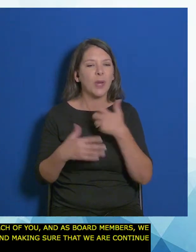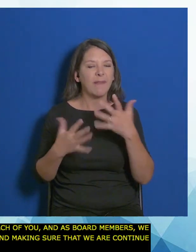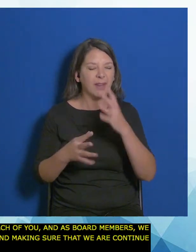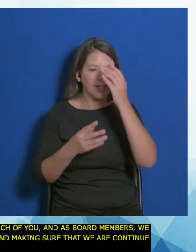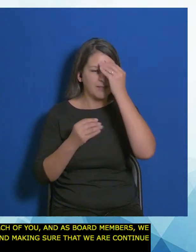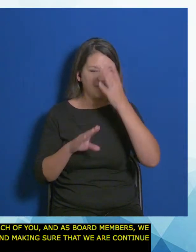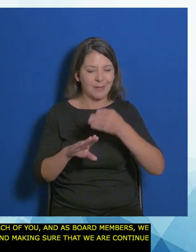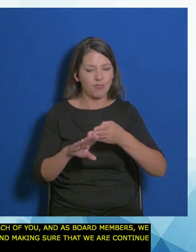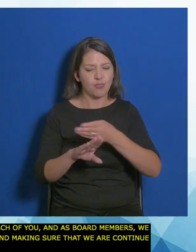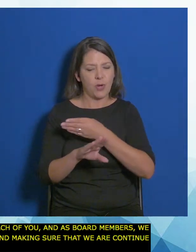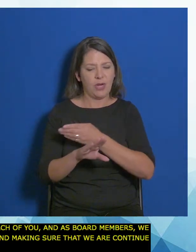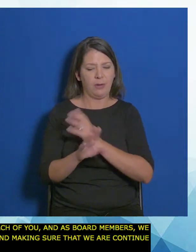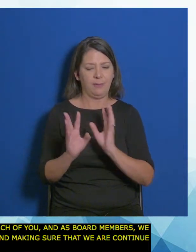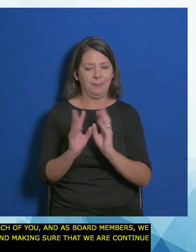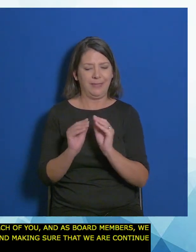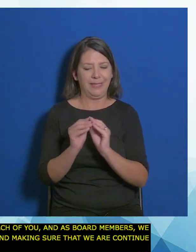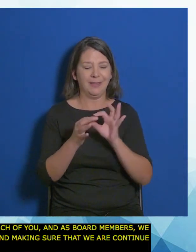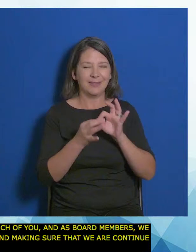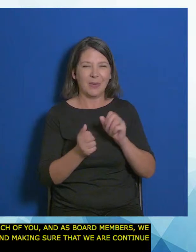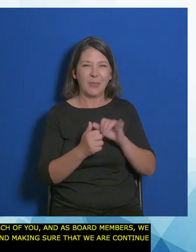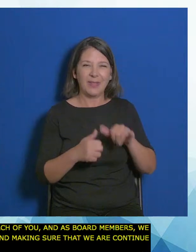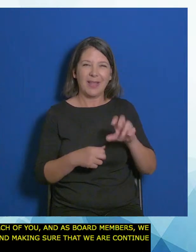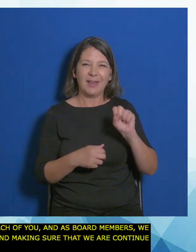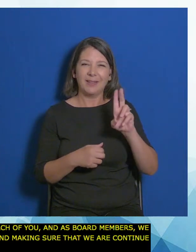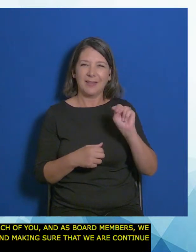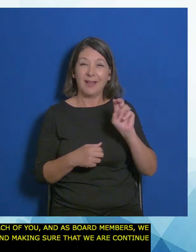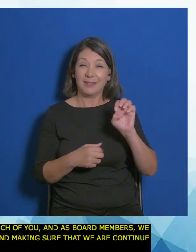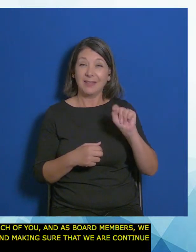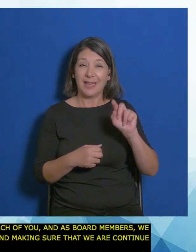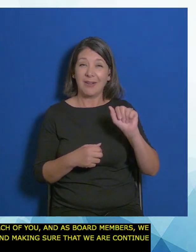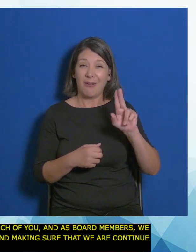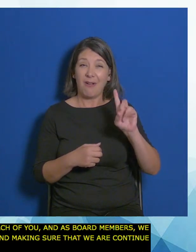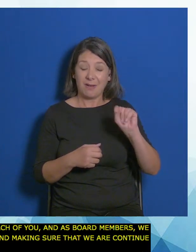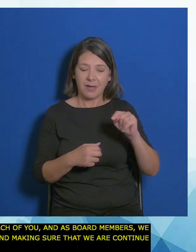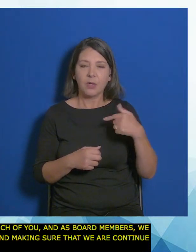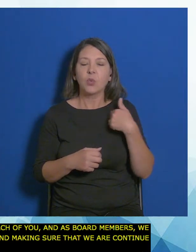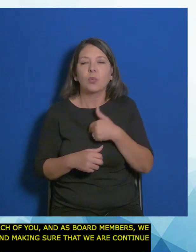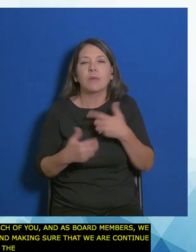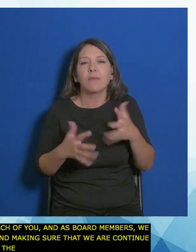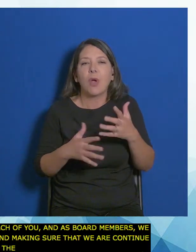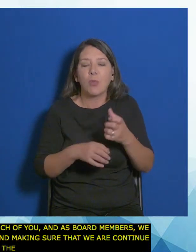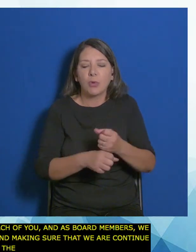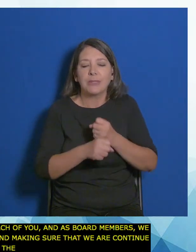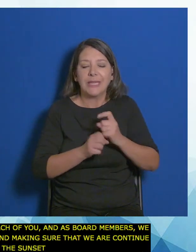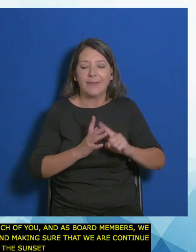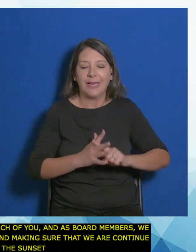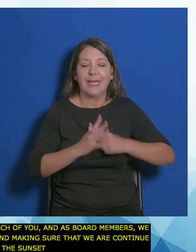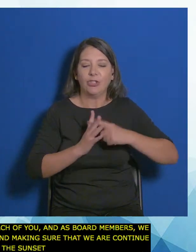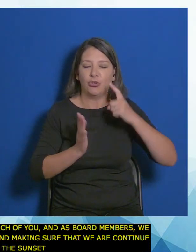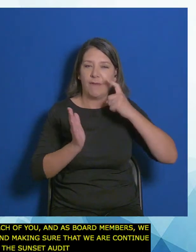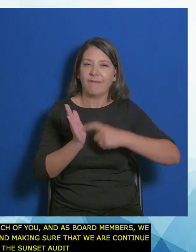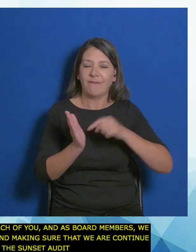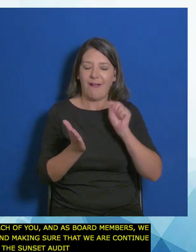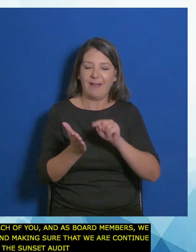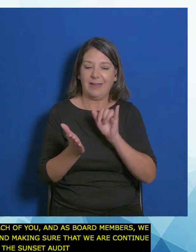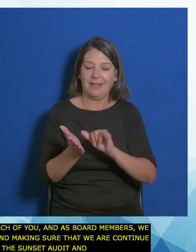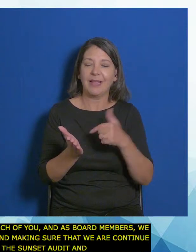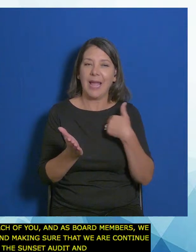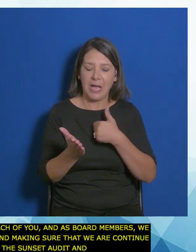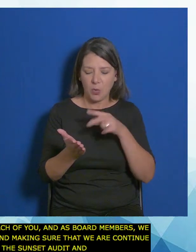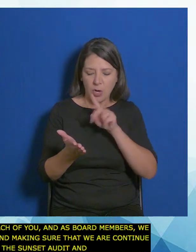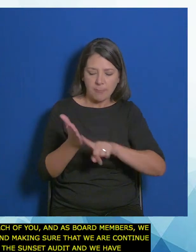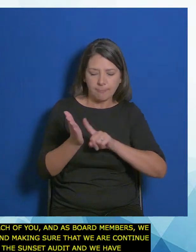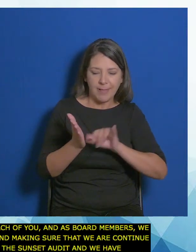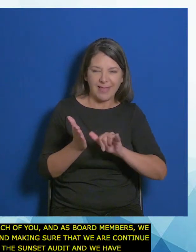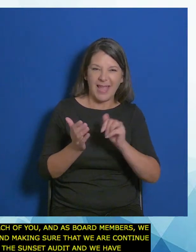meetings, with the sunset audit. We have received an initial finding. We're working on that recommendation,